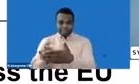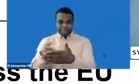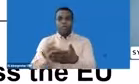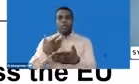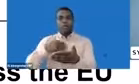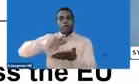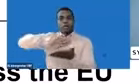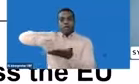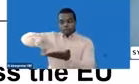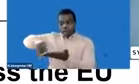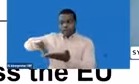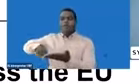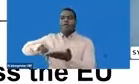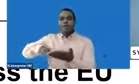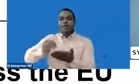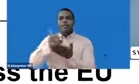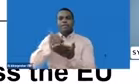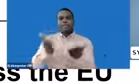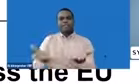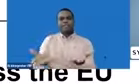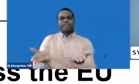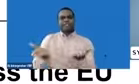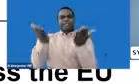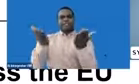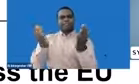to websites and to mobile apps.